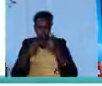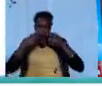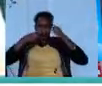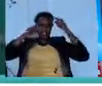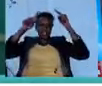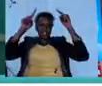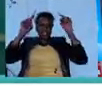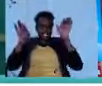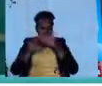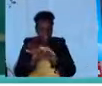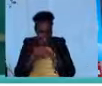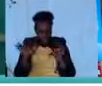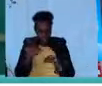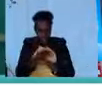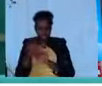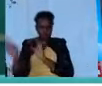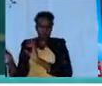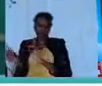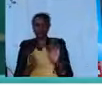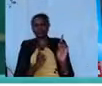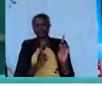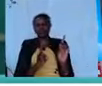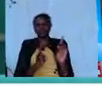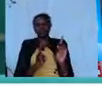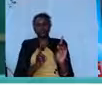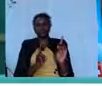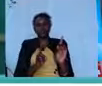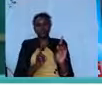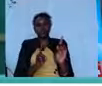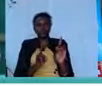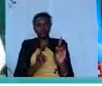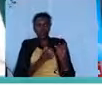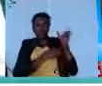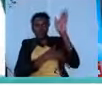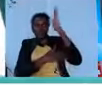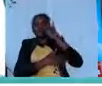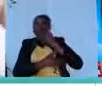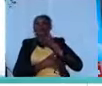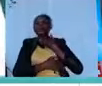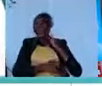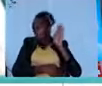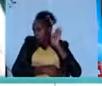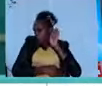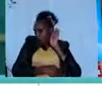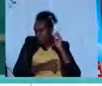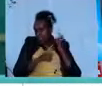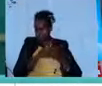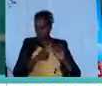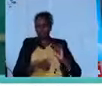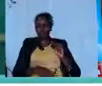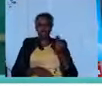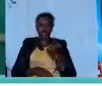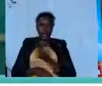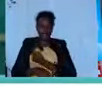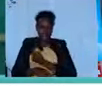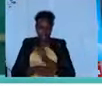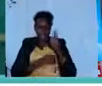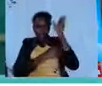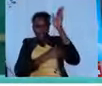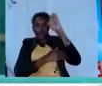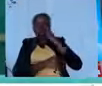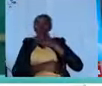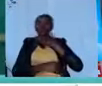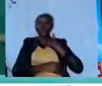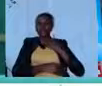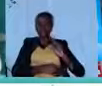in every aspect of our lives. God wants obedience from us. God wants us